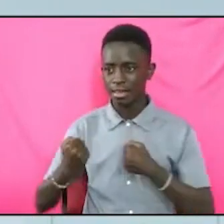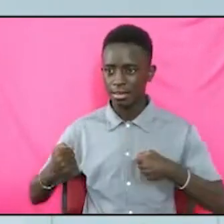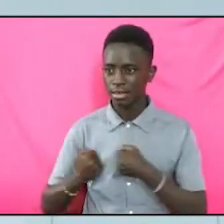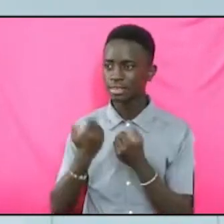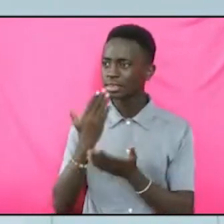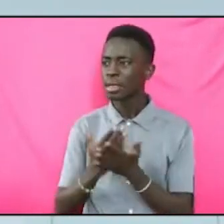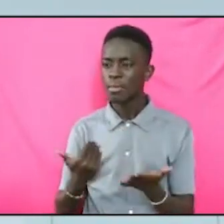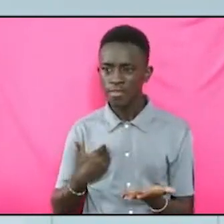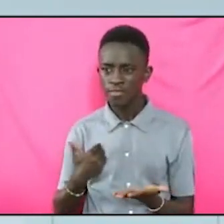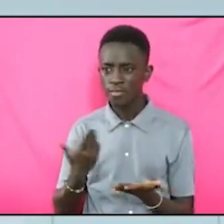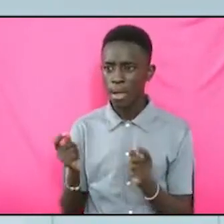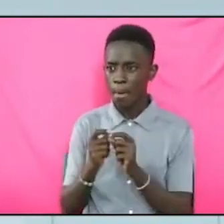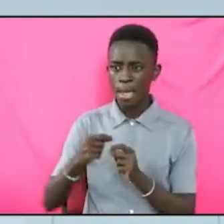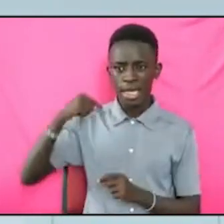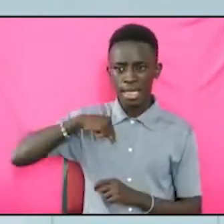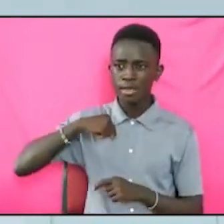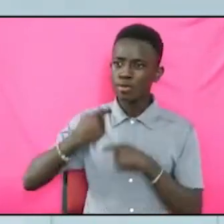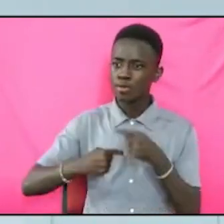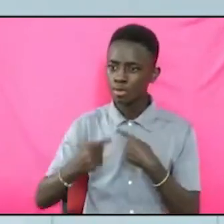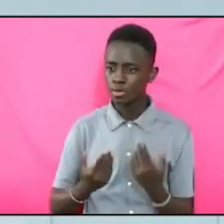Please hold on to faith no matter what happens.